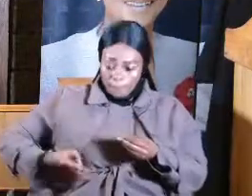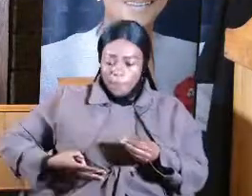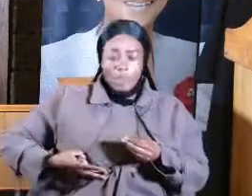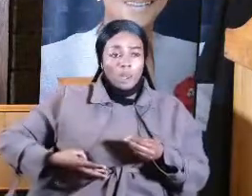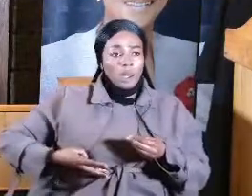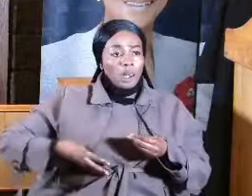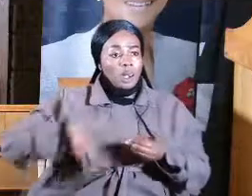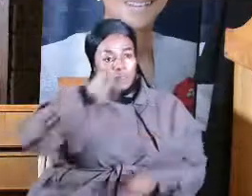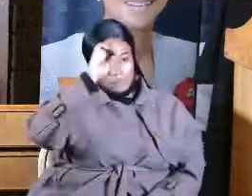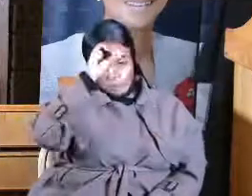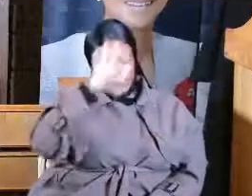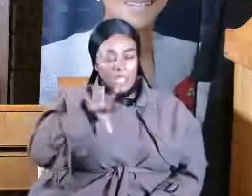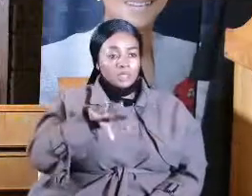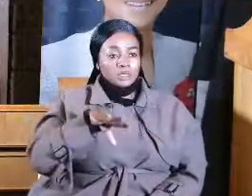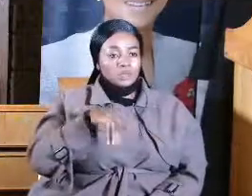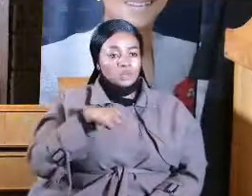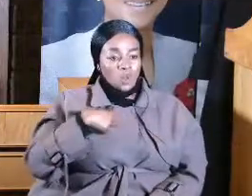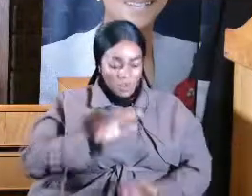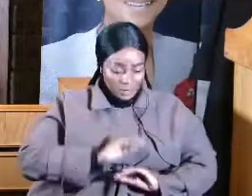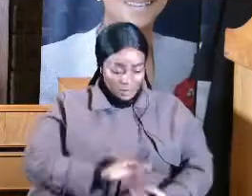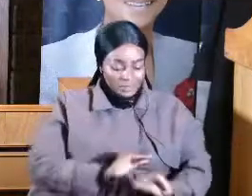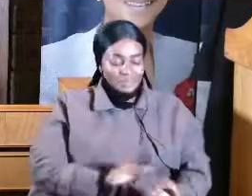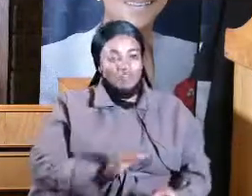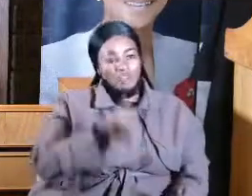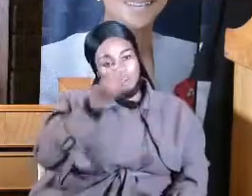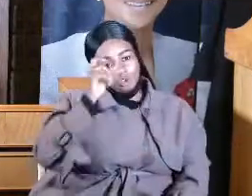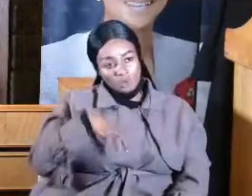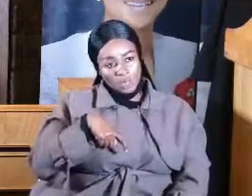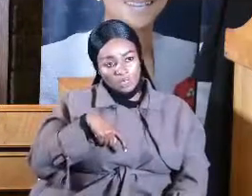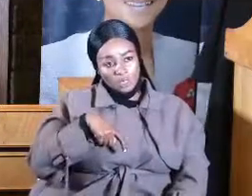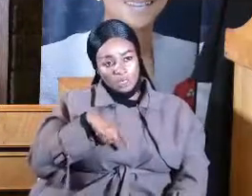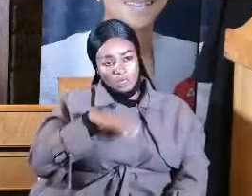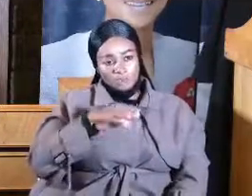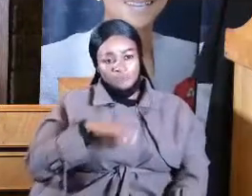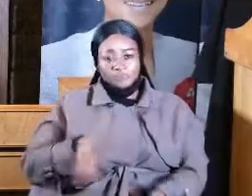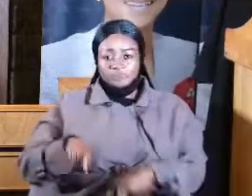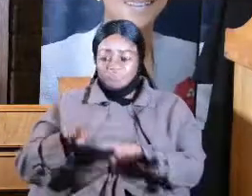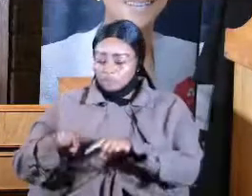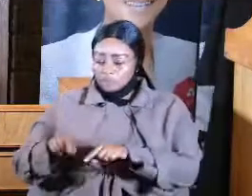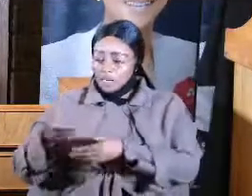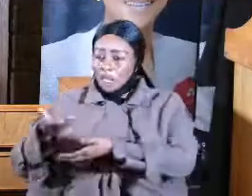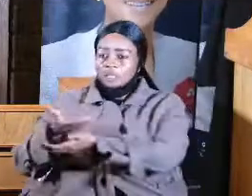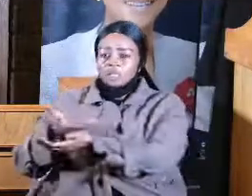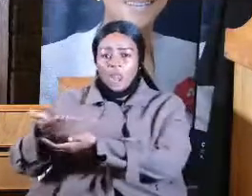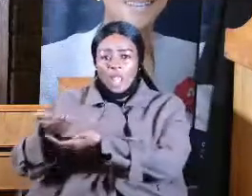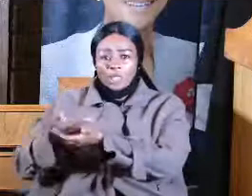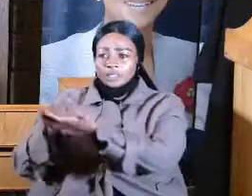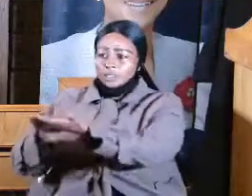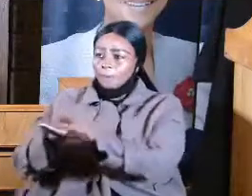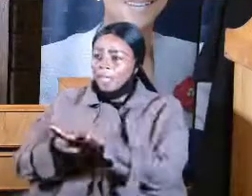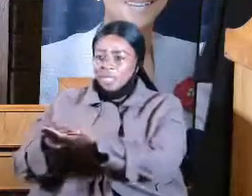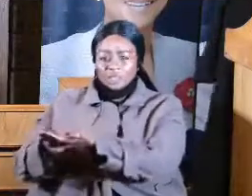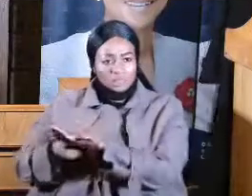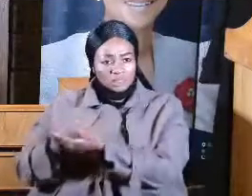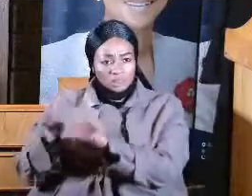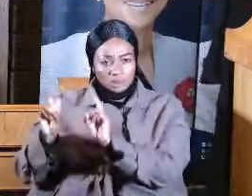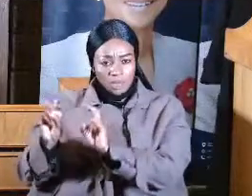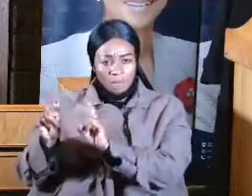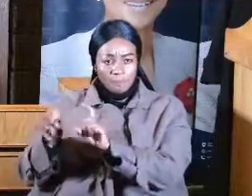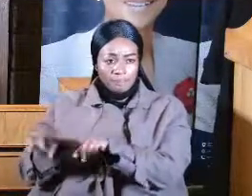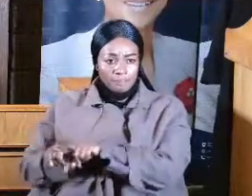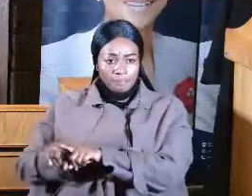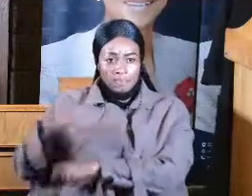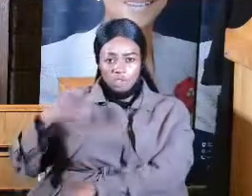recognized, it's important that we also teach our learners to do that. The dialogue, debates where we are talking about issues of